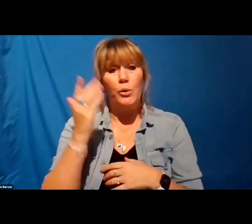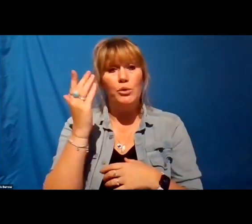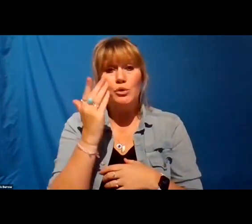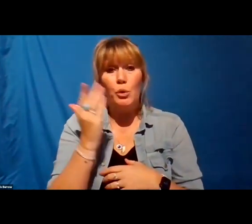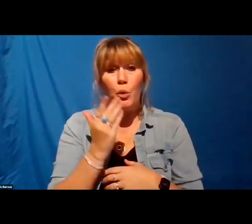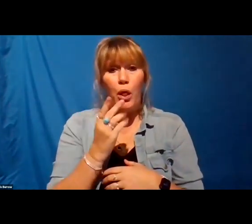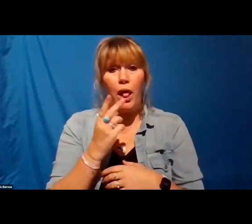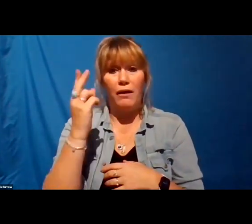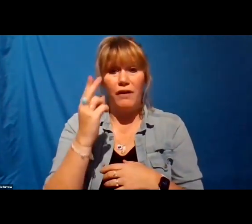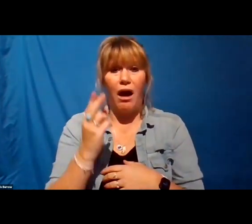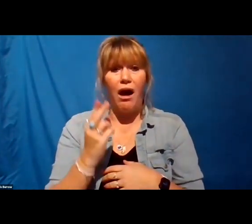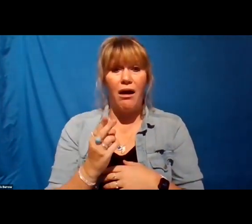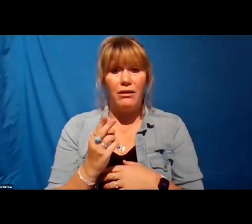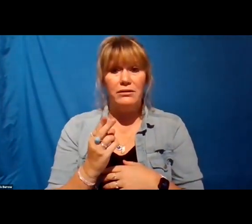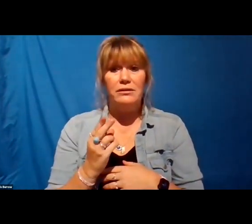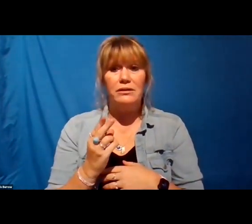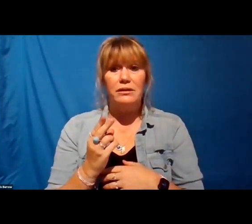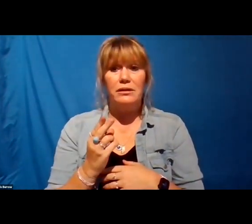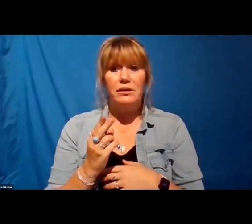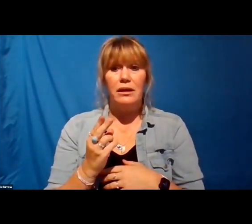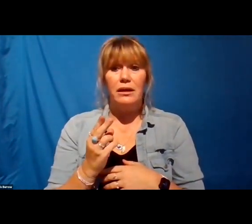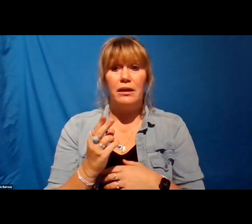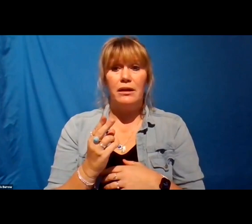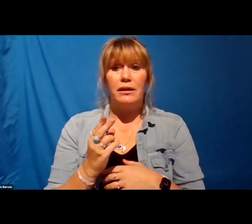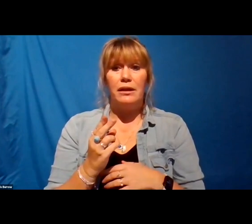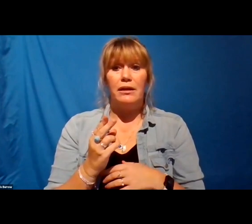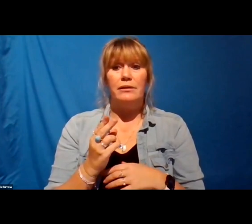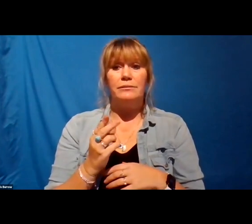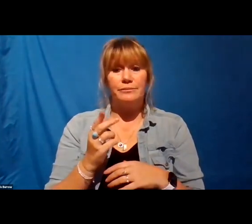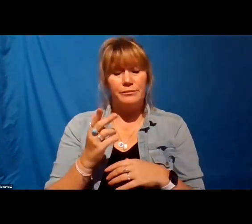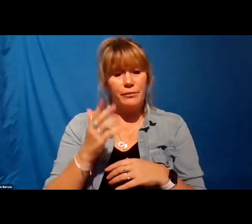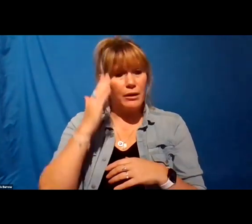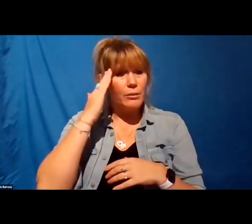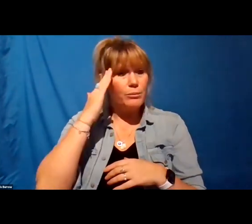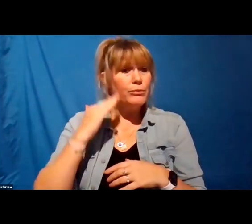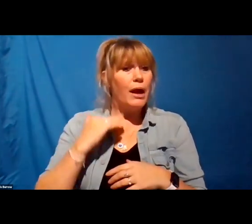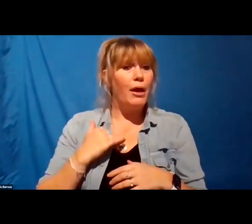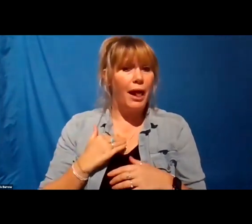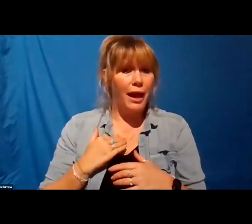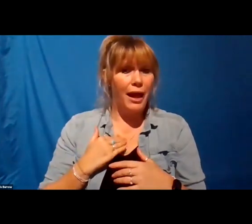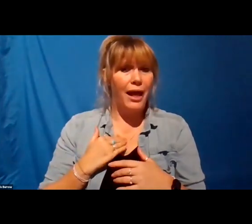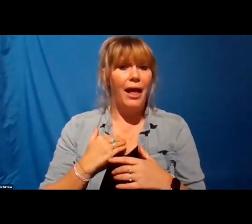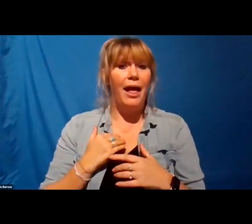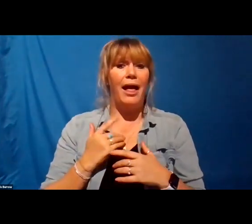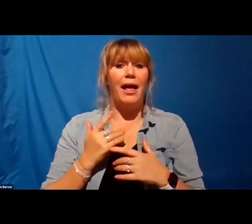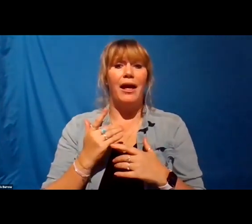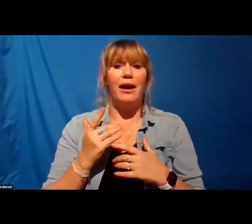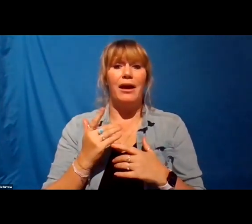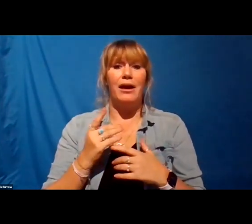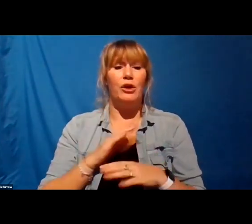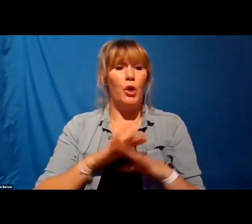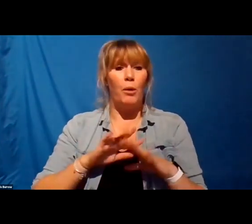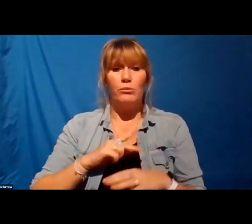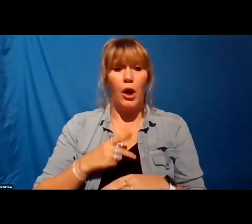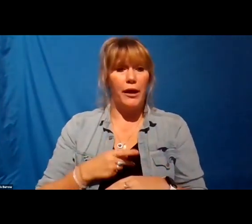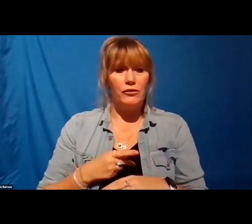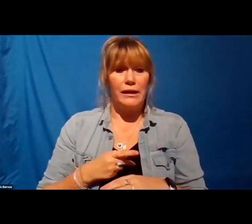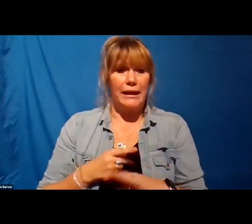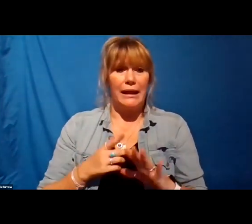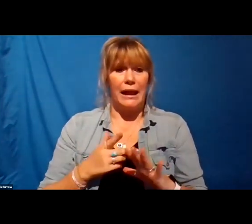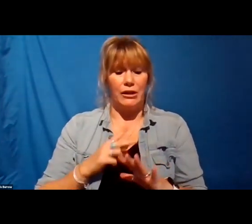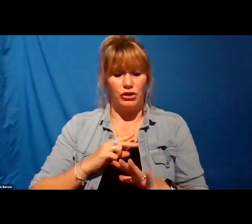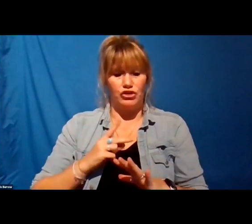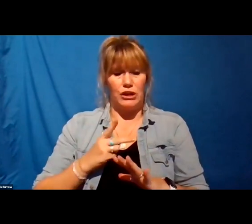I'm a white non-binary woman with brown hair and faded pink highlights and wearing a brown check